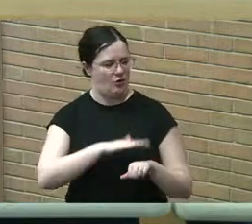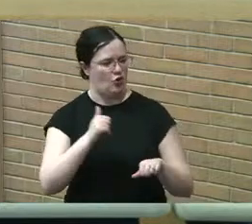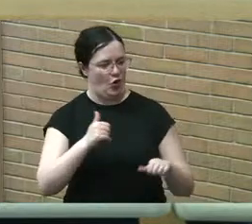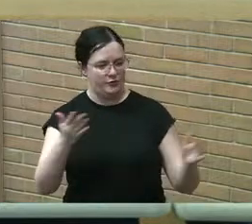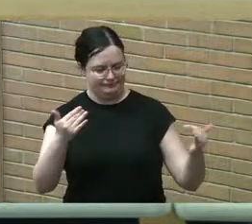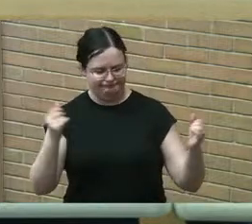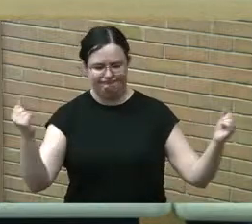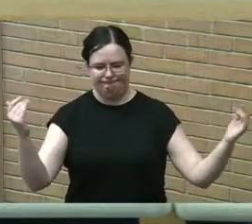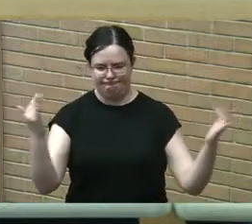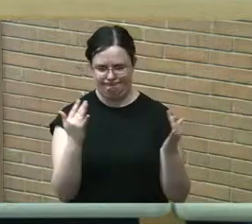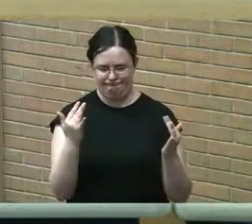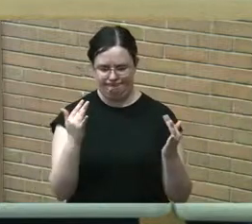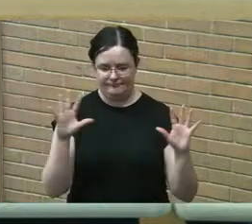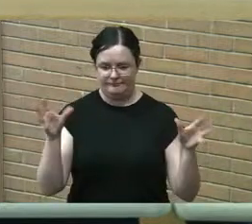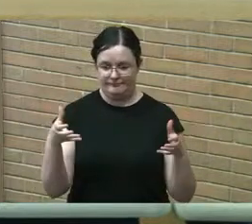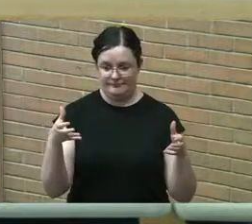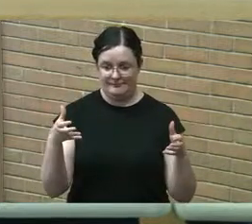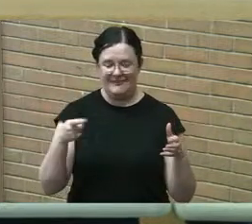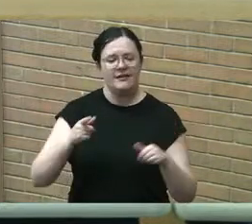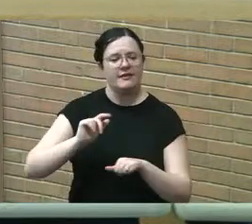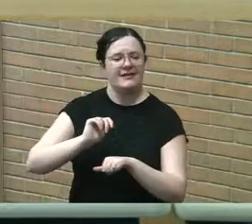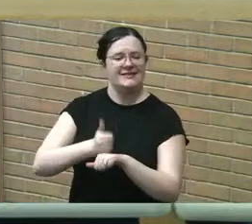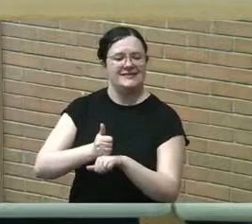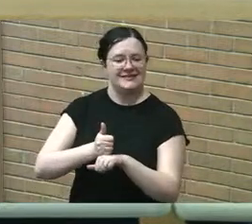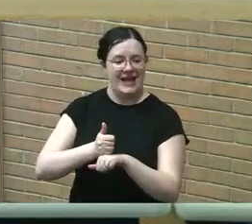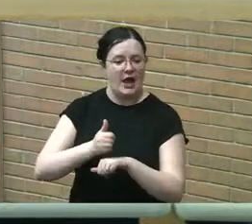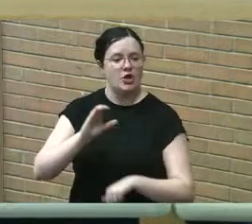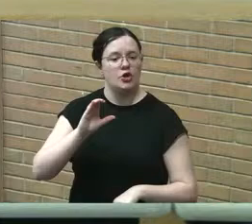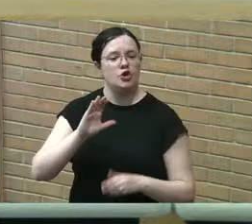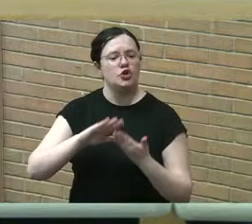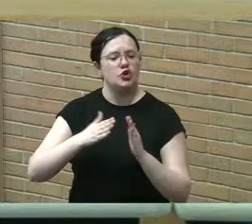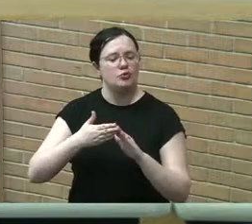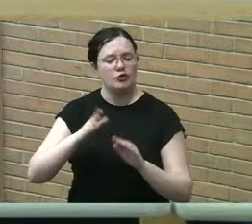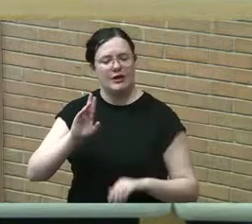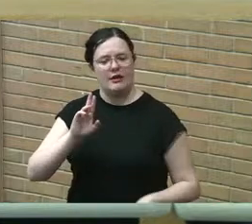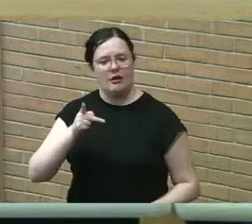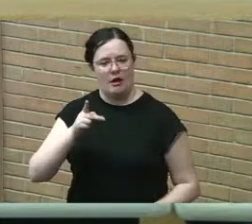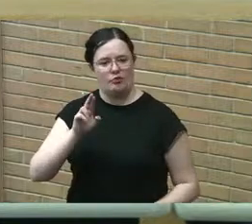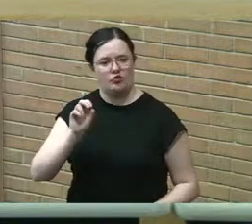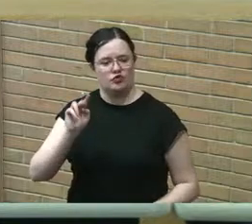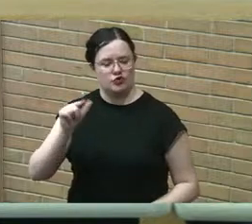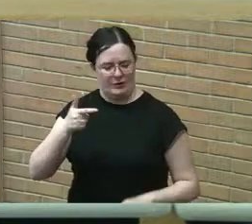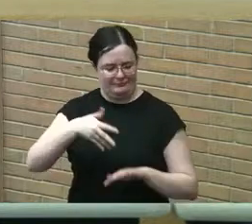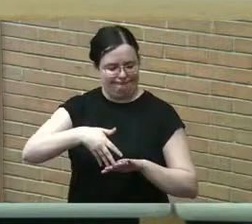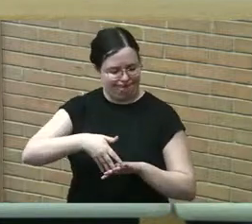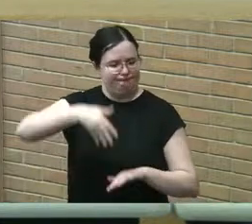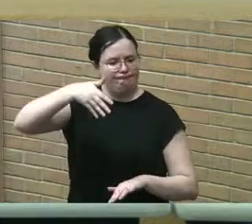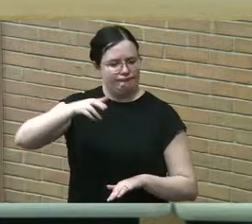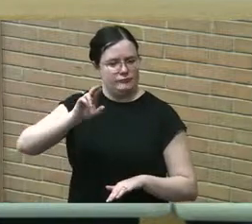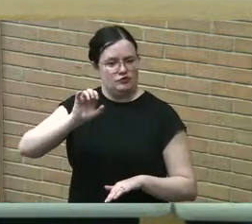the formation of CURB, Community Uprooting Racism in Brighton.